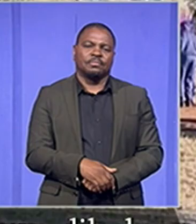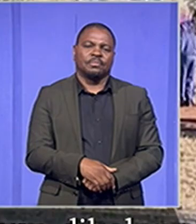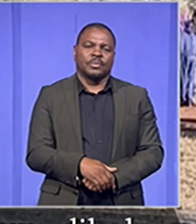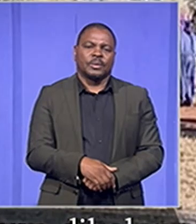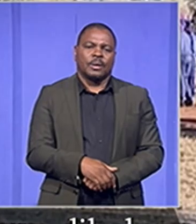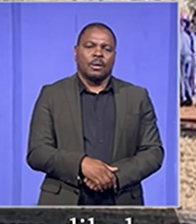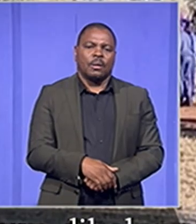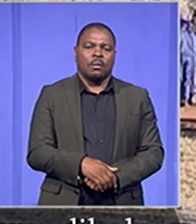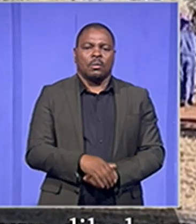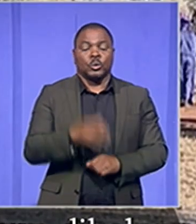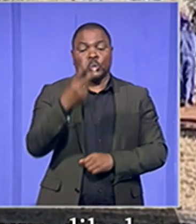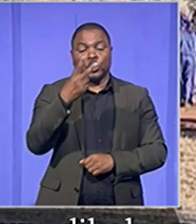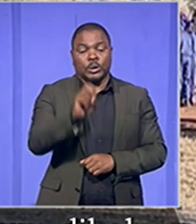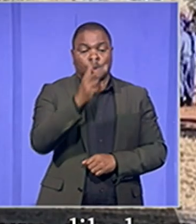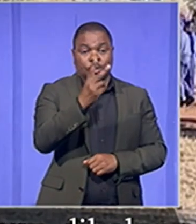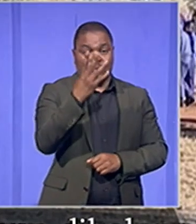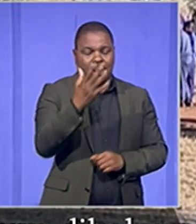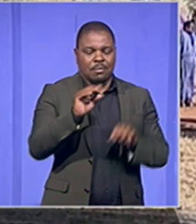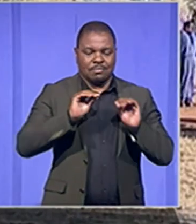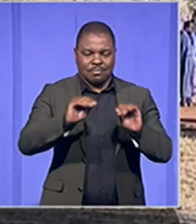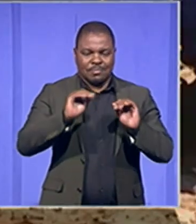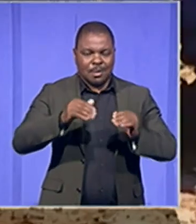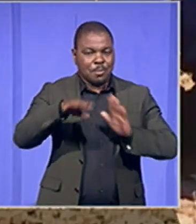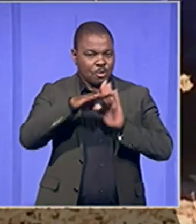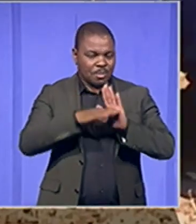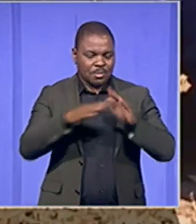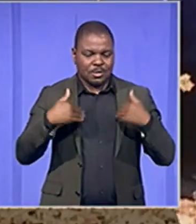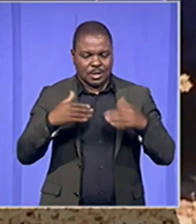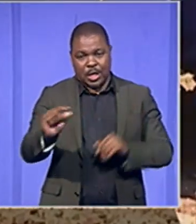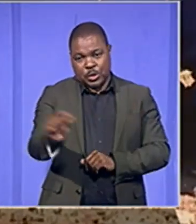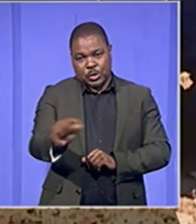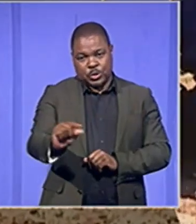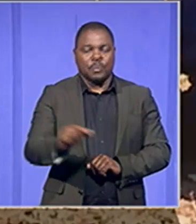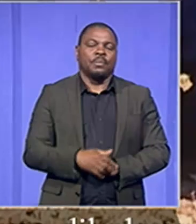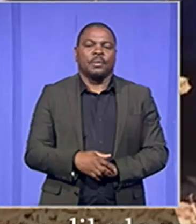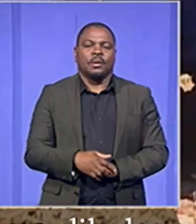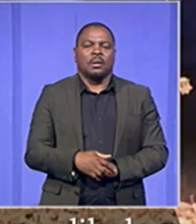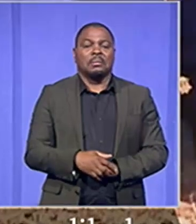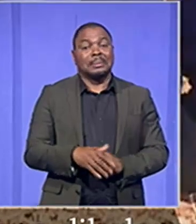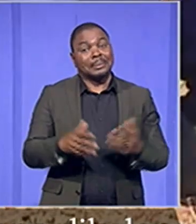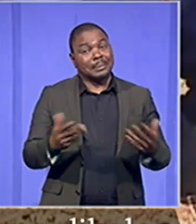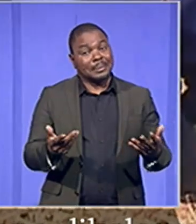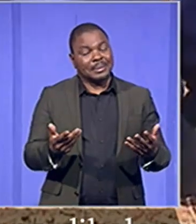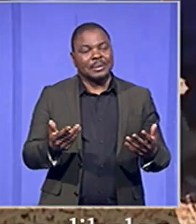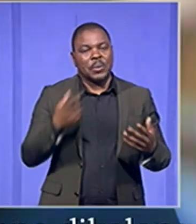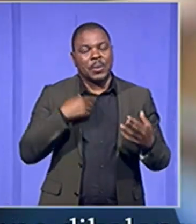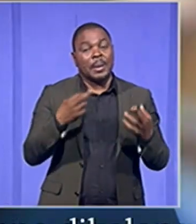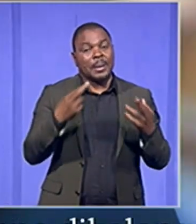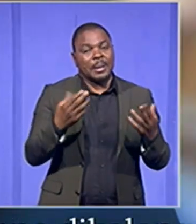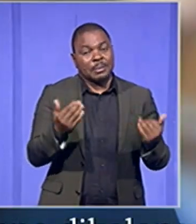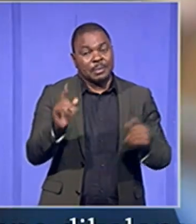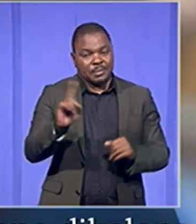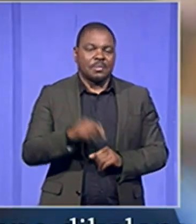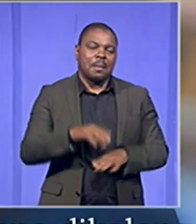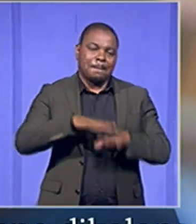Lenaneo la thuto la 2025 le tla simolola mo bogautshwaneng. Mme seno se solofetswe go tla le kgwetlho